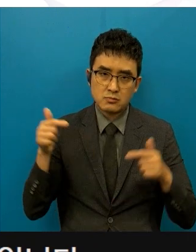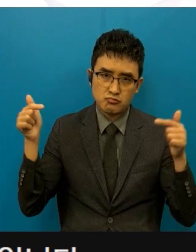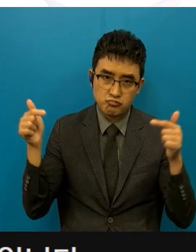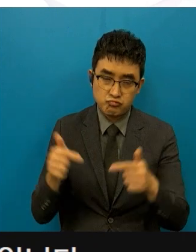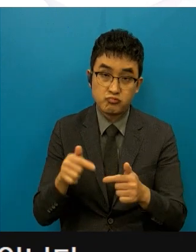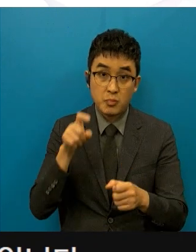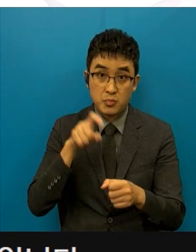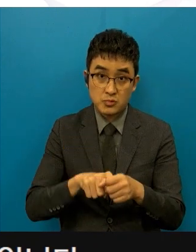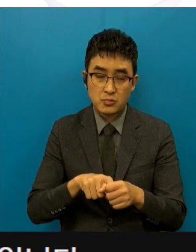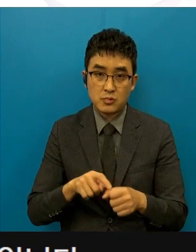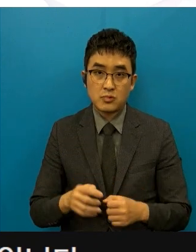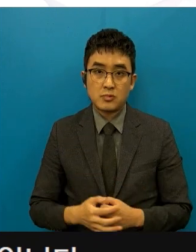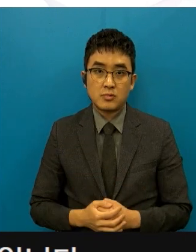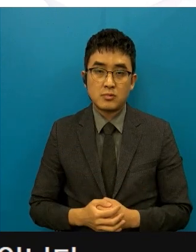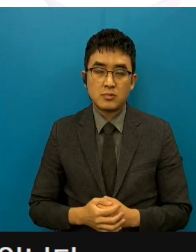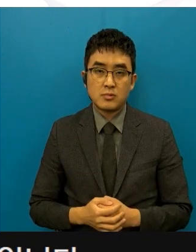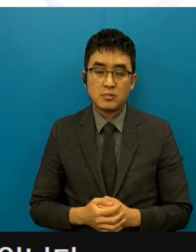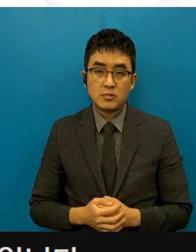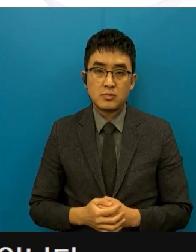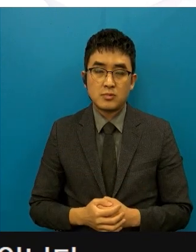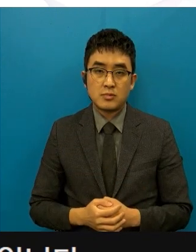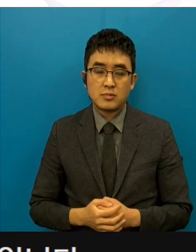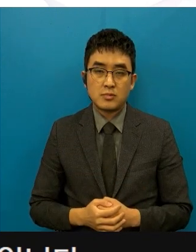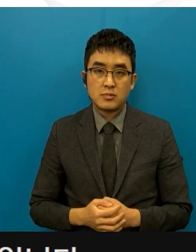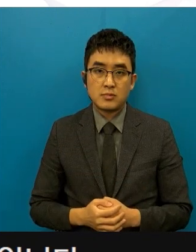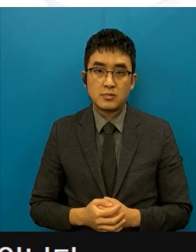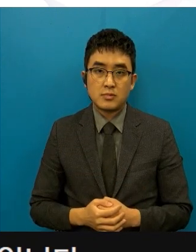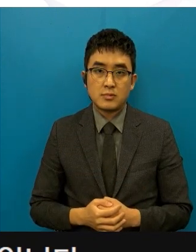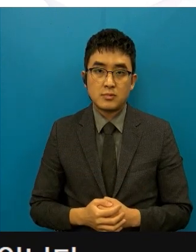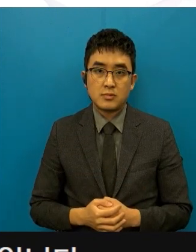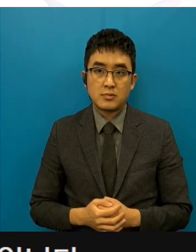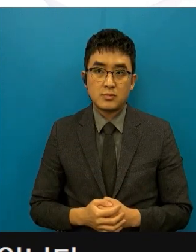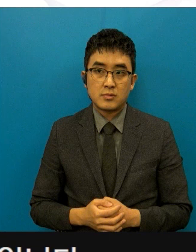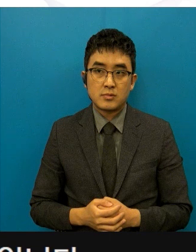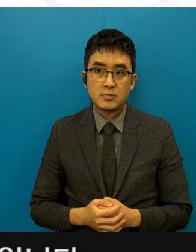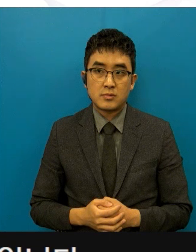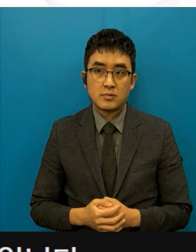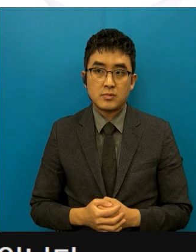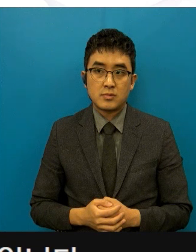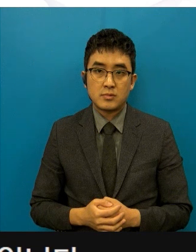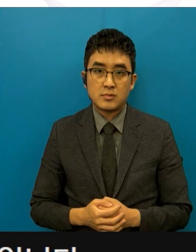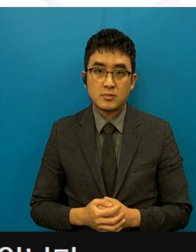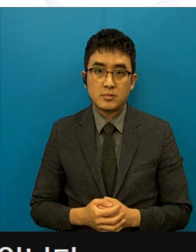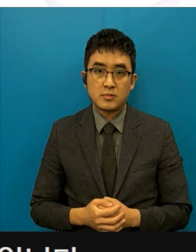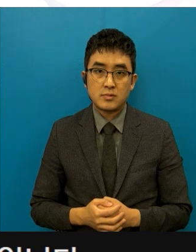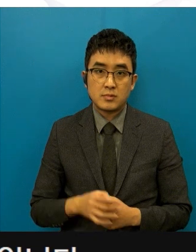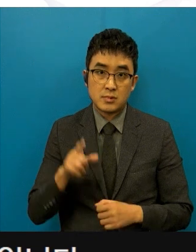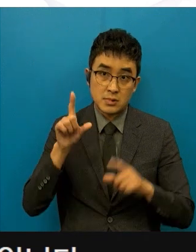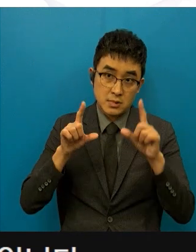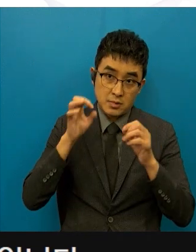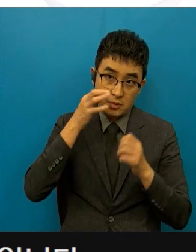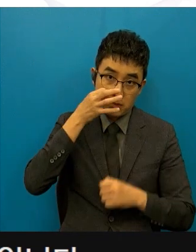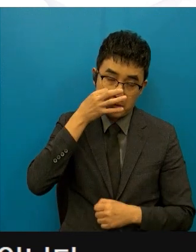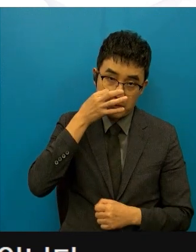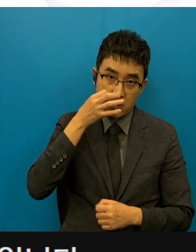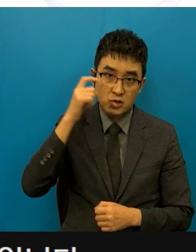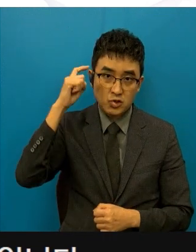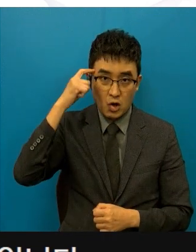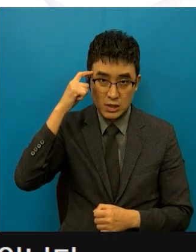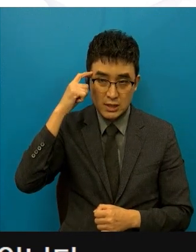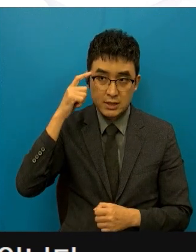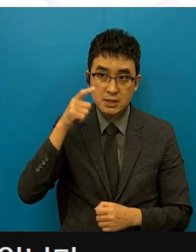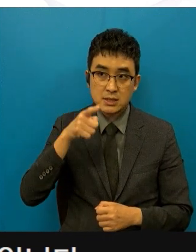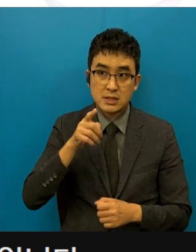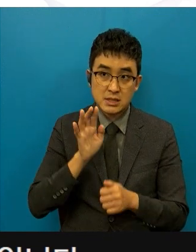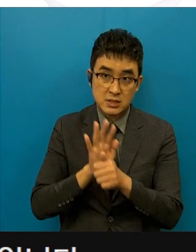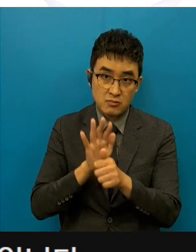the physical pain do not lead to a loss of desire for life. Therefore, it can